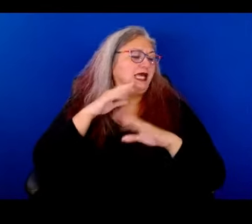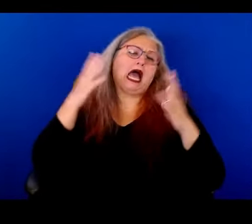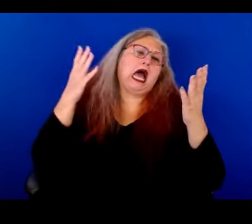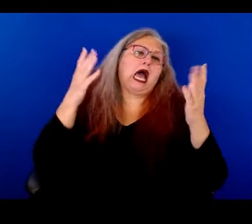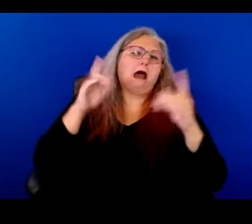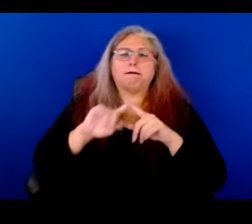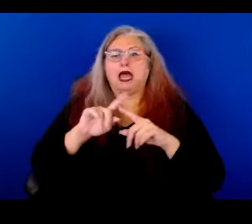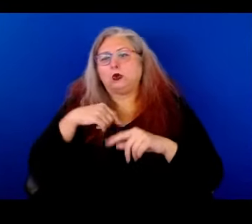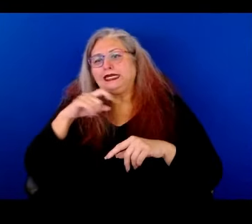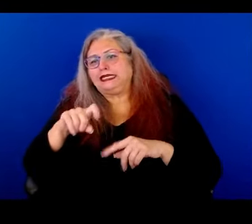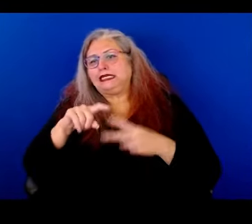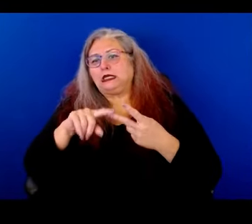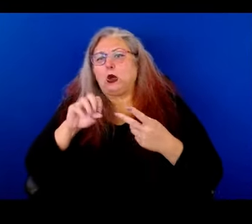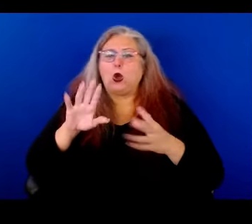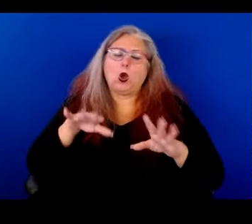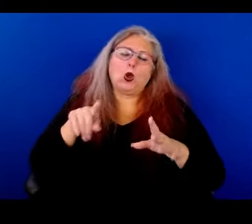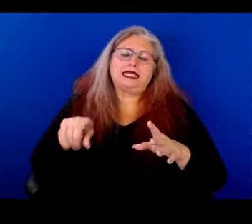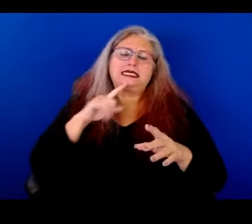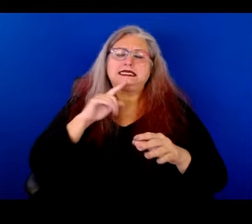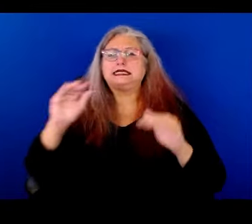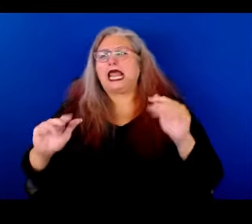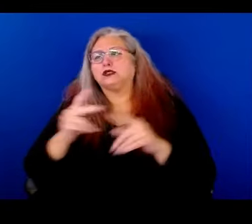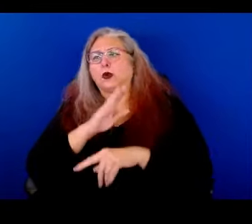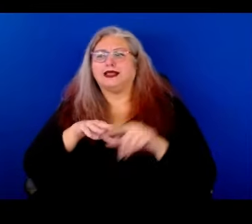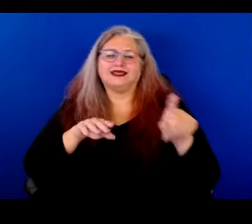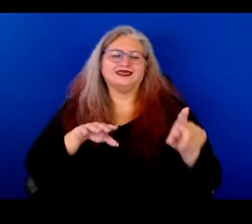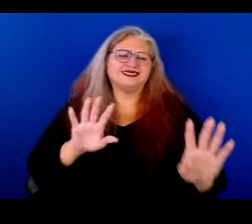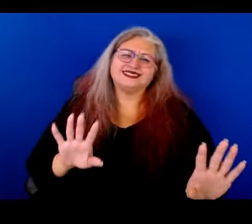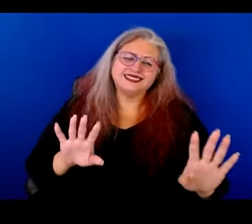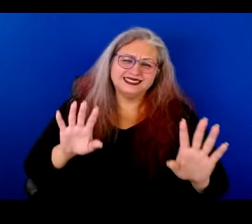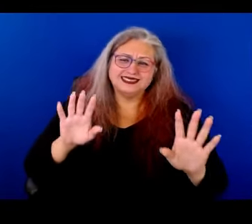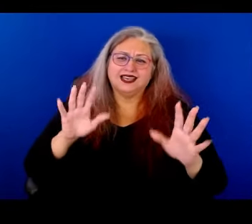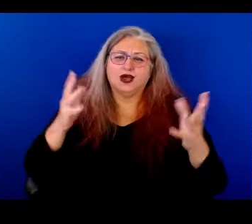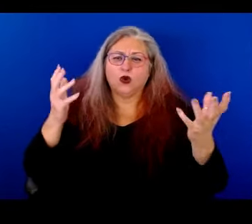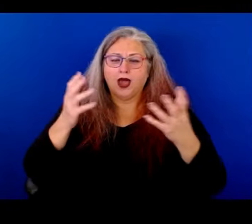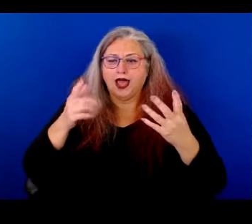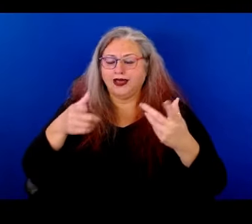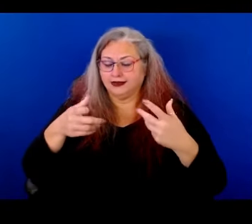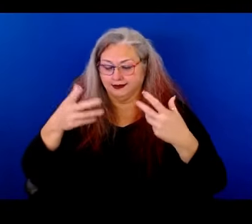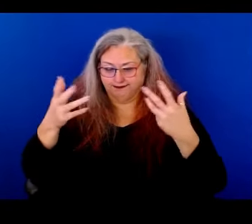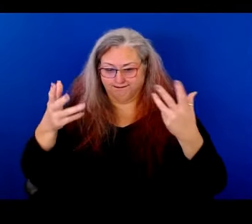well, but we need to do this, or lesser evils. And it's just such a